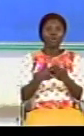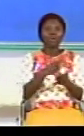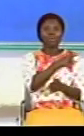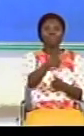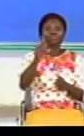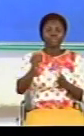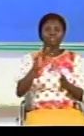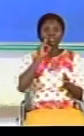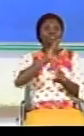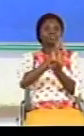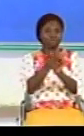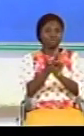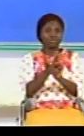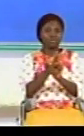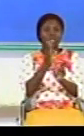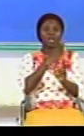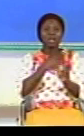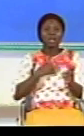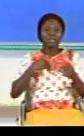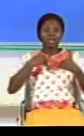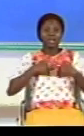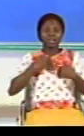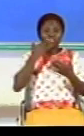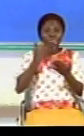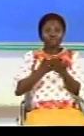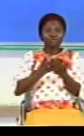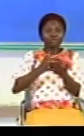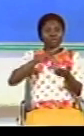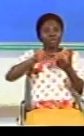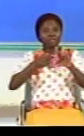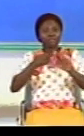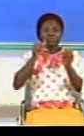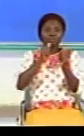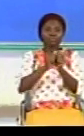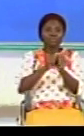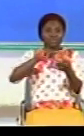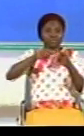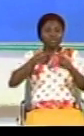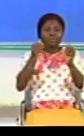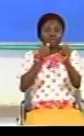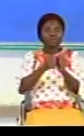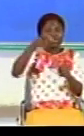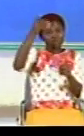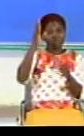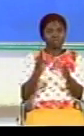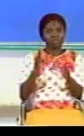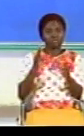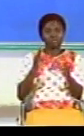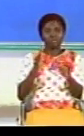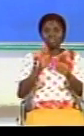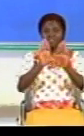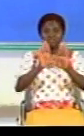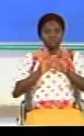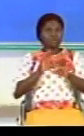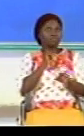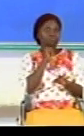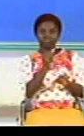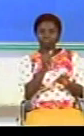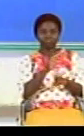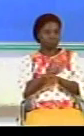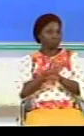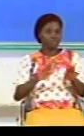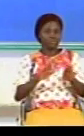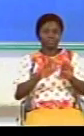not. Be glad, rejoice, for the Lord will do great things. Be